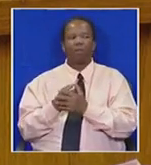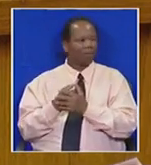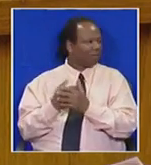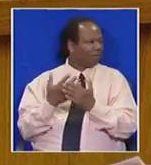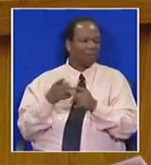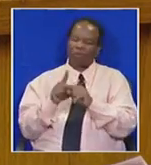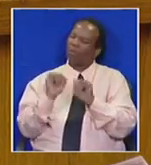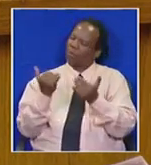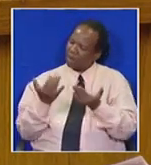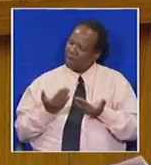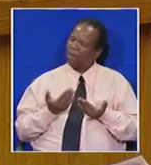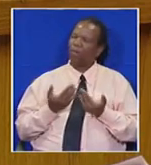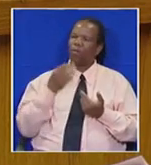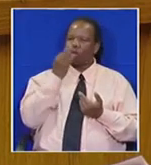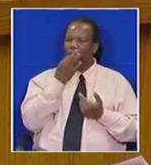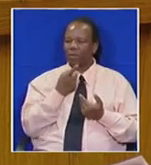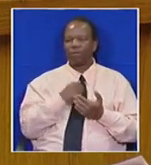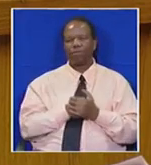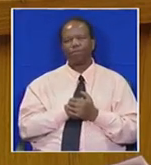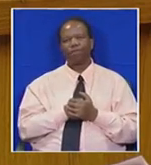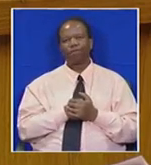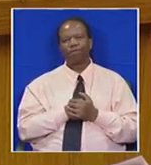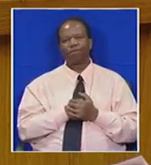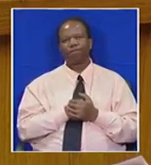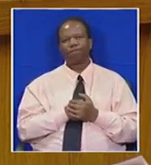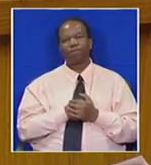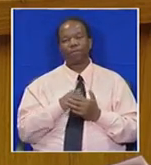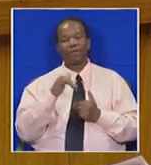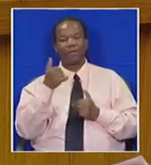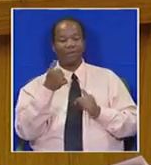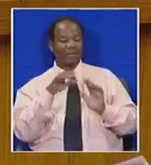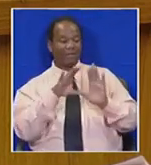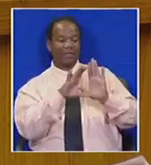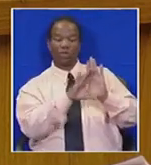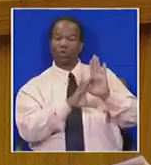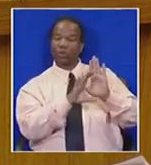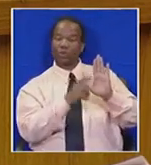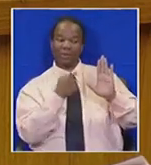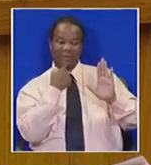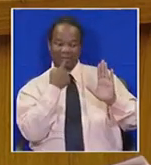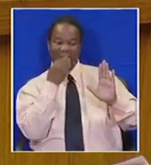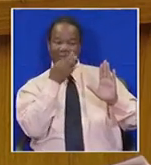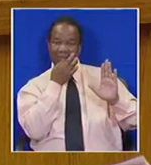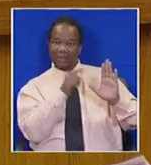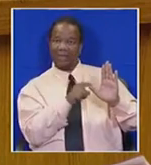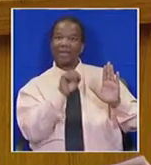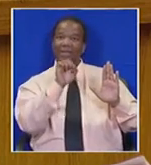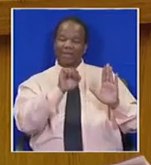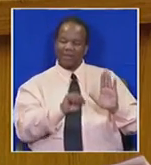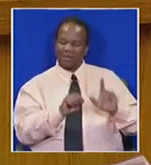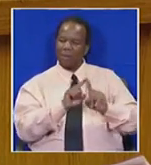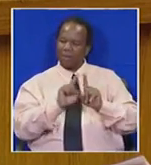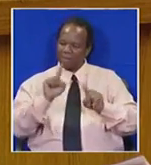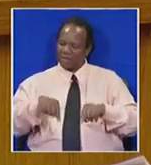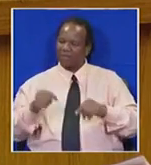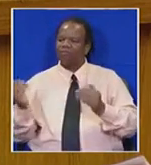this. As the Constitution enjoins us that we should, amongst other things, improve the quality of